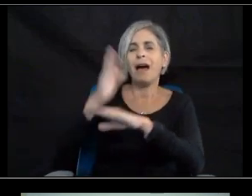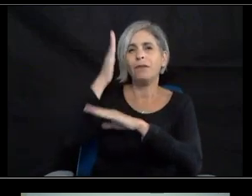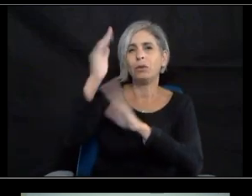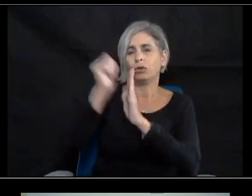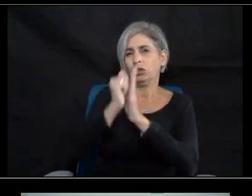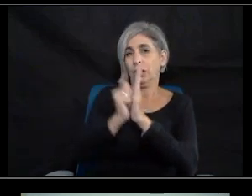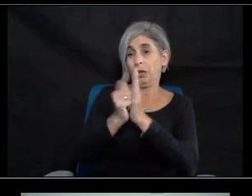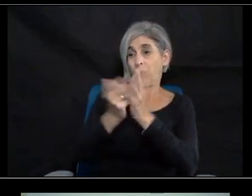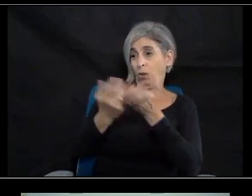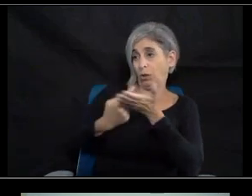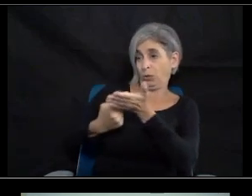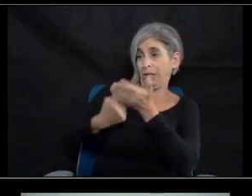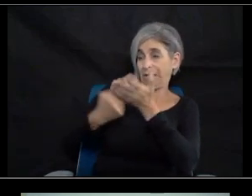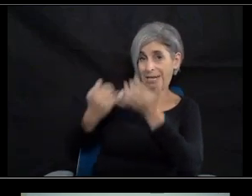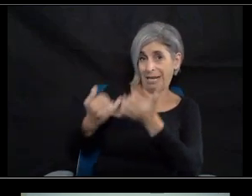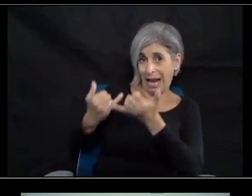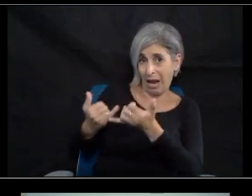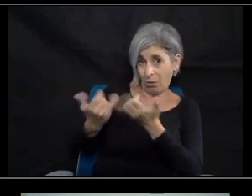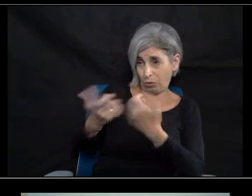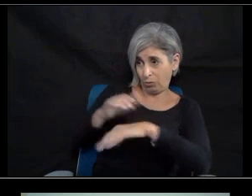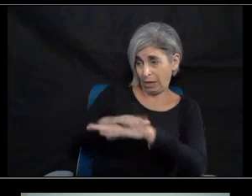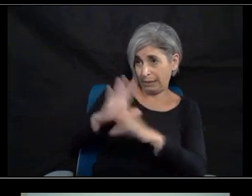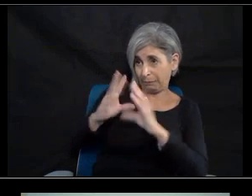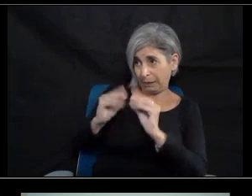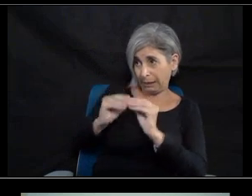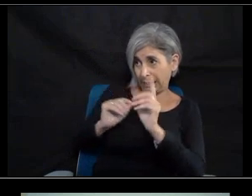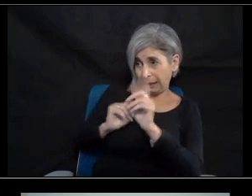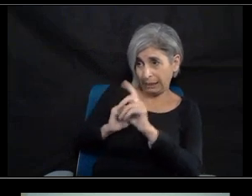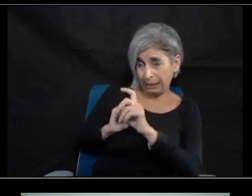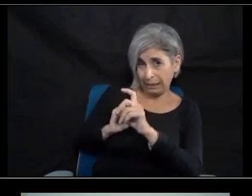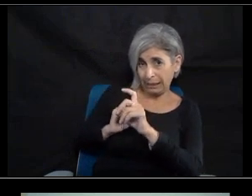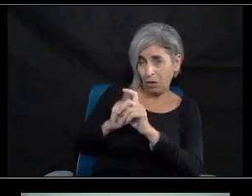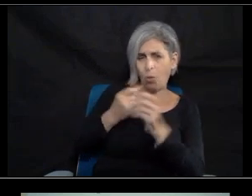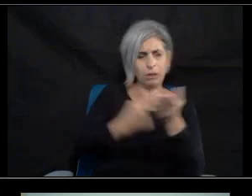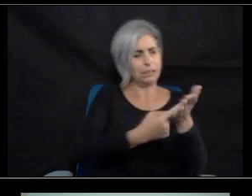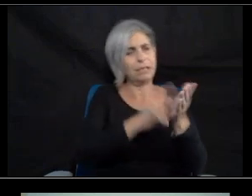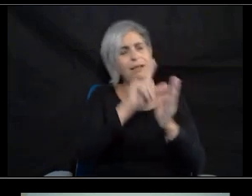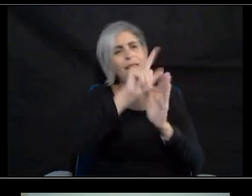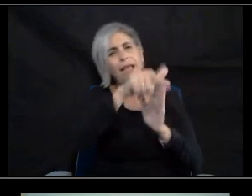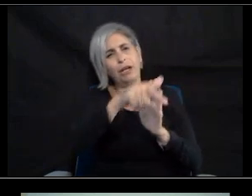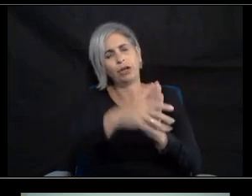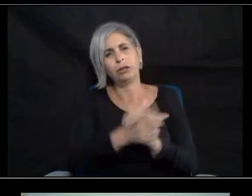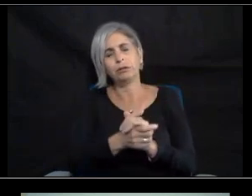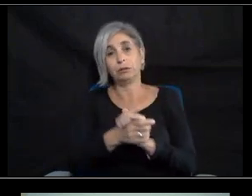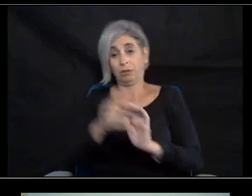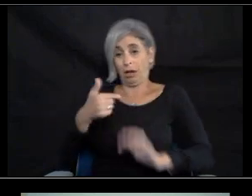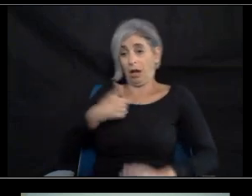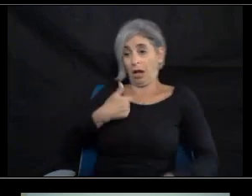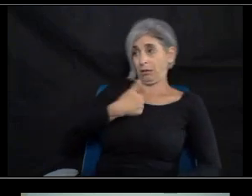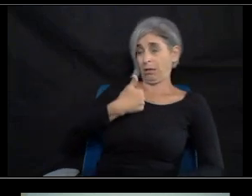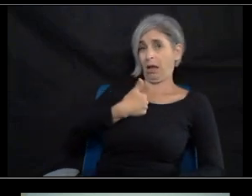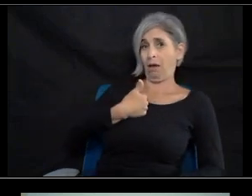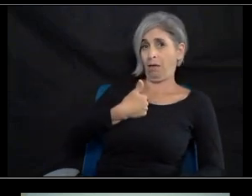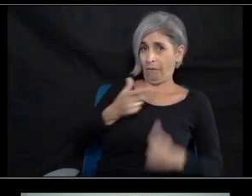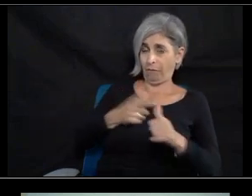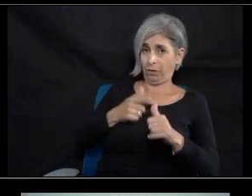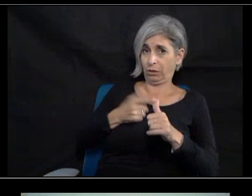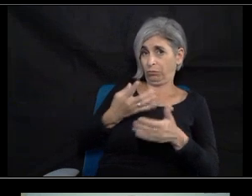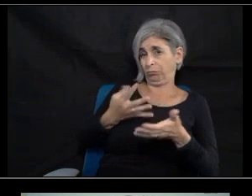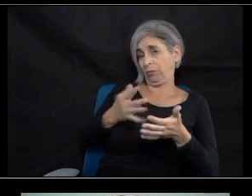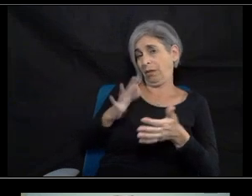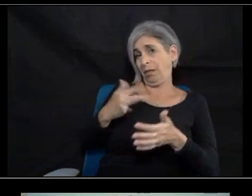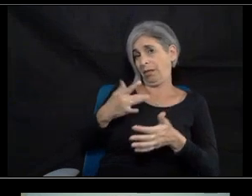discuss it now at tonight's meeting? I would discuss it later. I personally rather speak to staff first, just to get